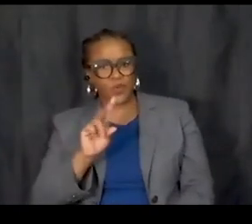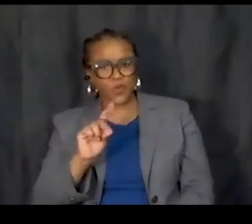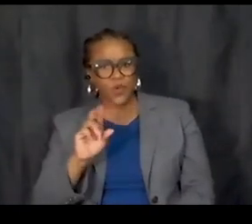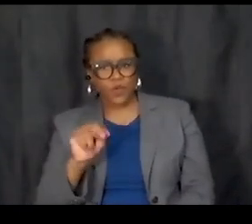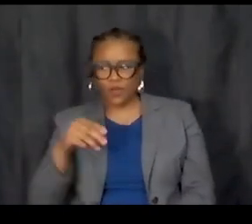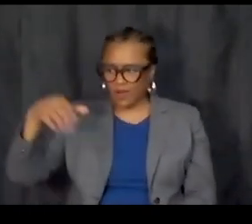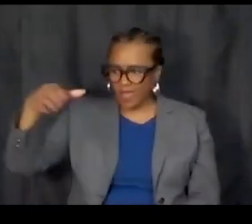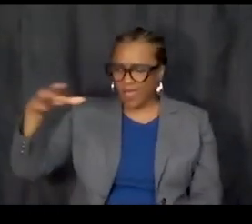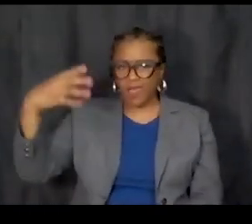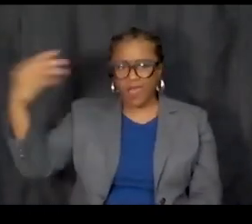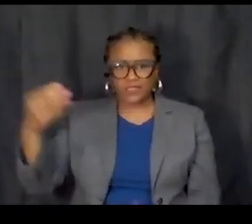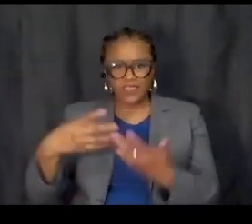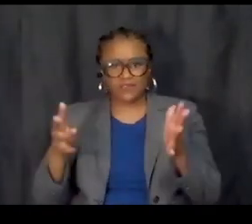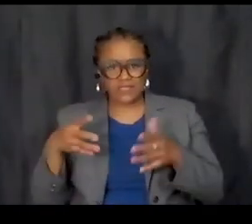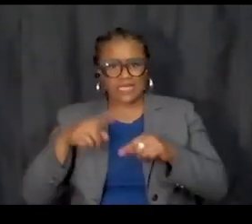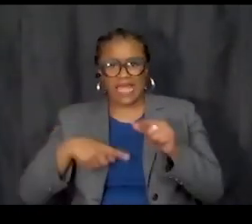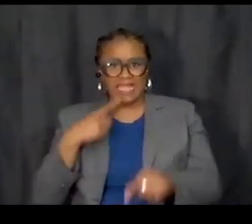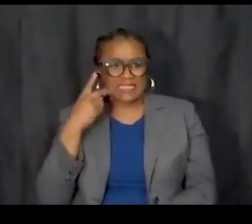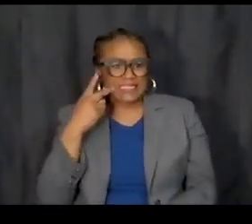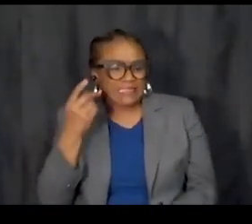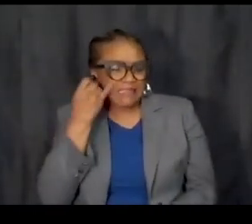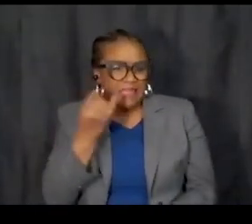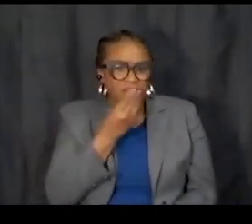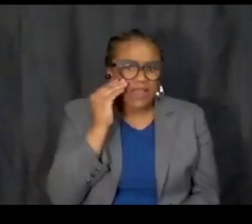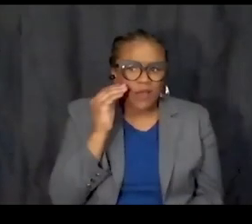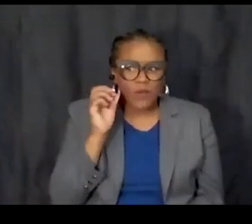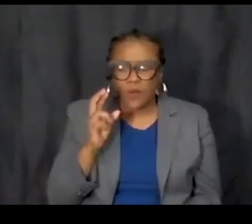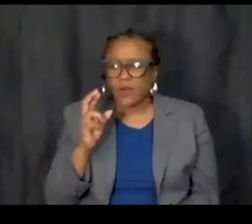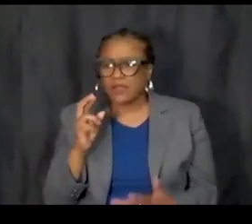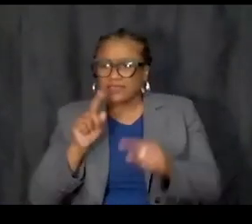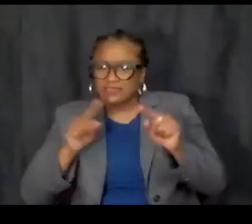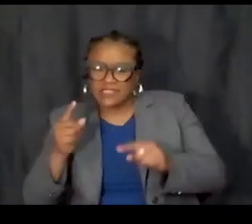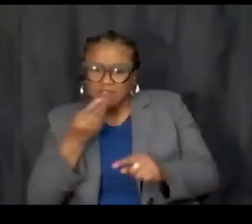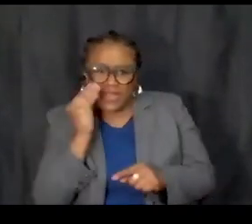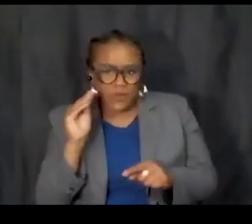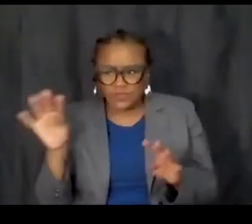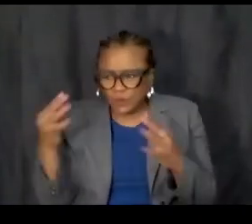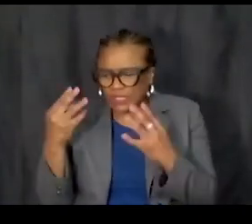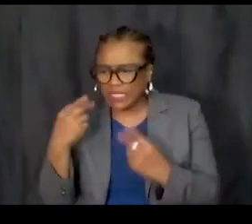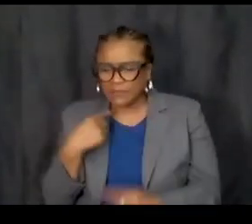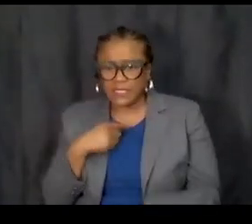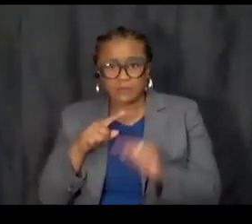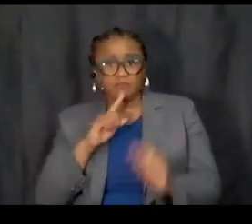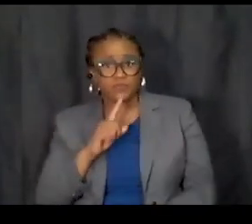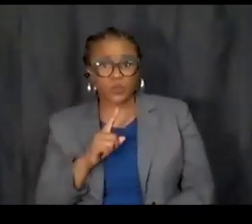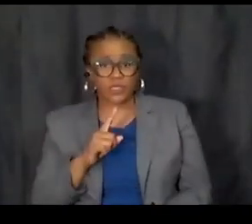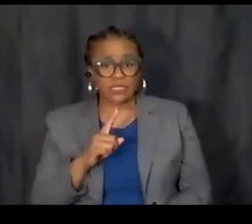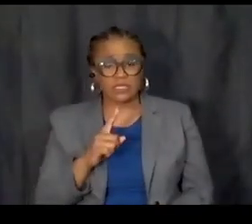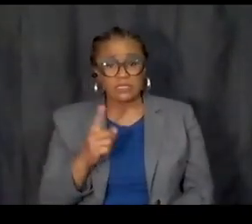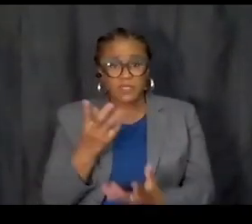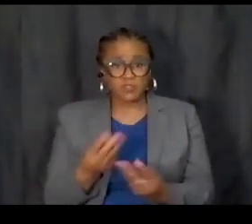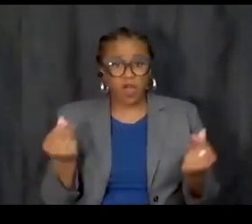fence, I cannot tell if a daffodil or spent honeycomb glares back, but surely it's gone and